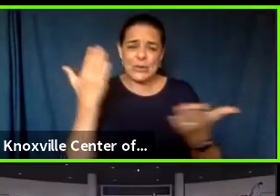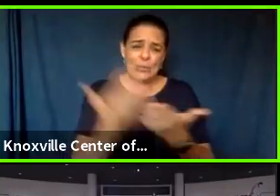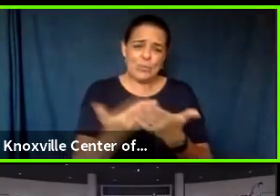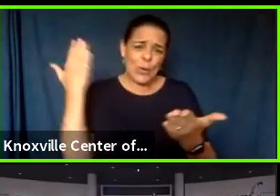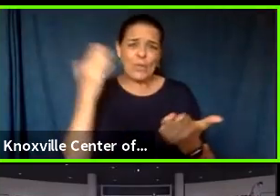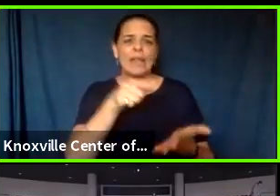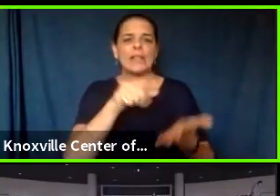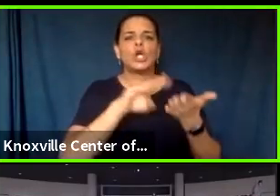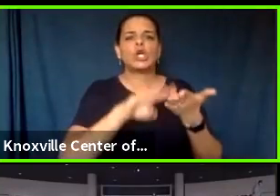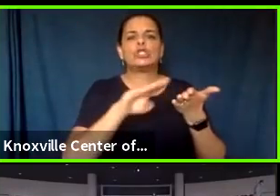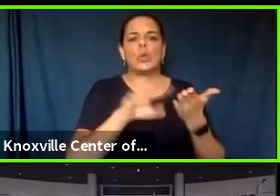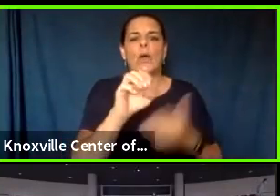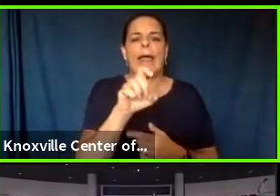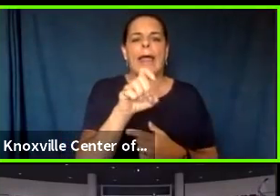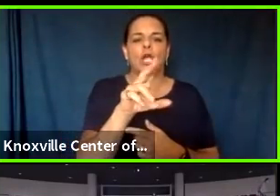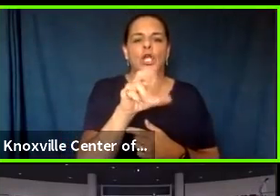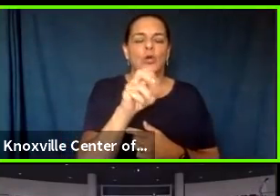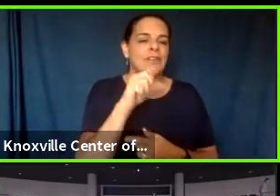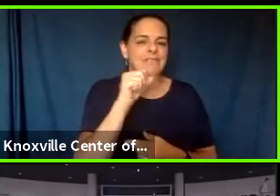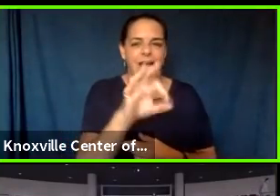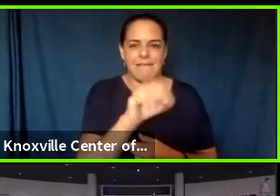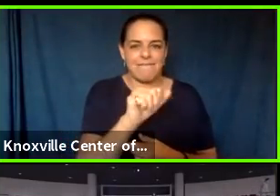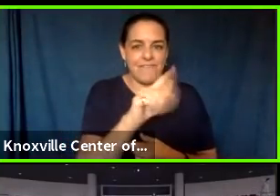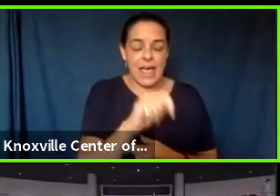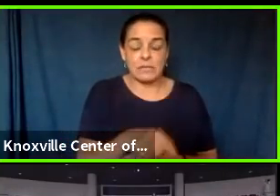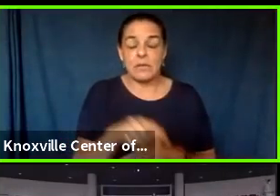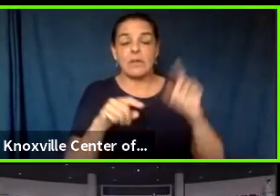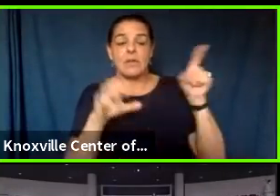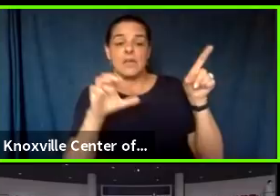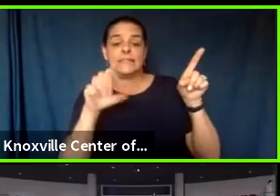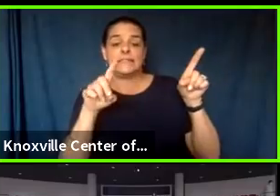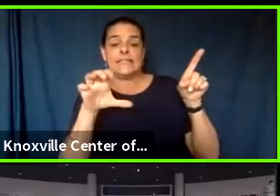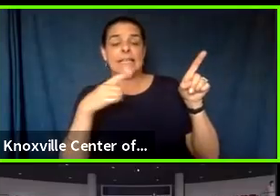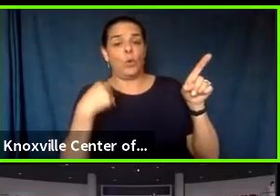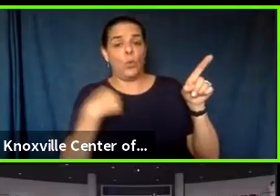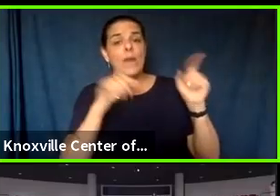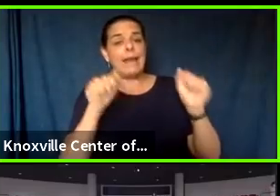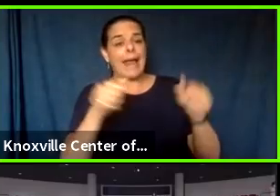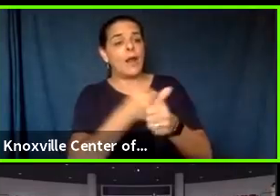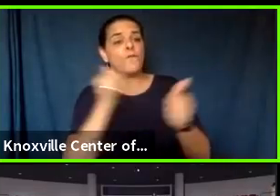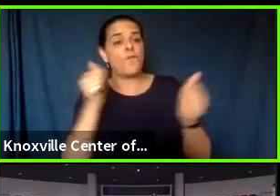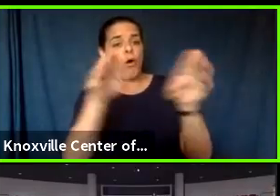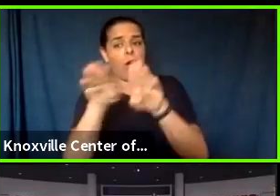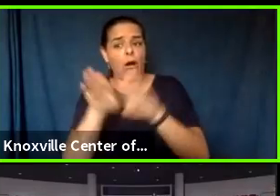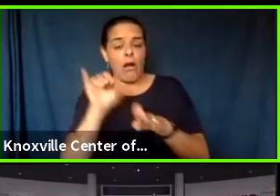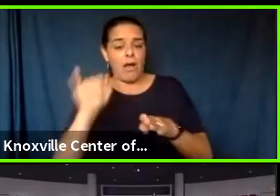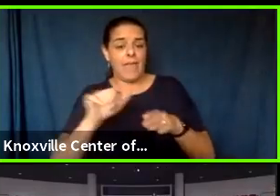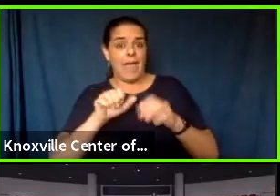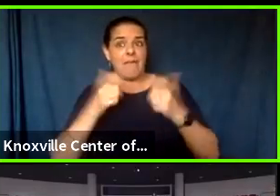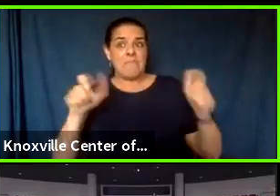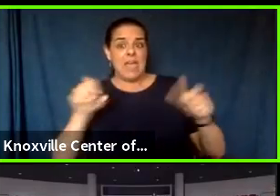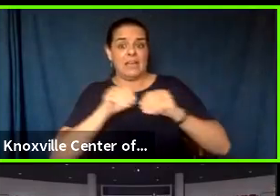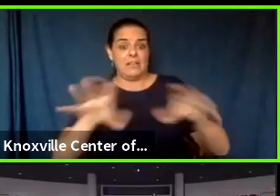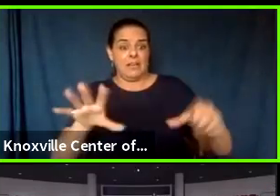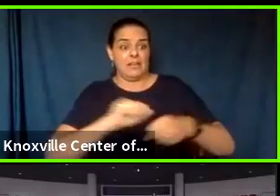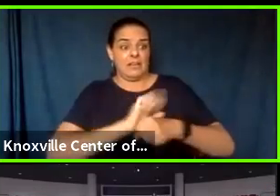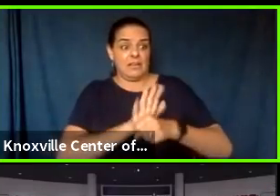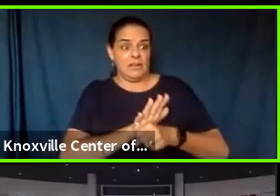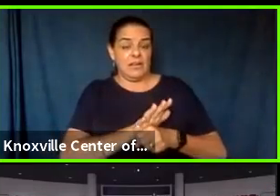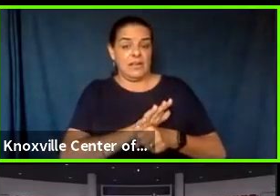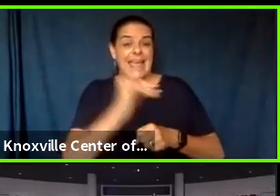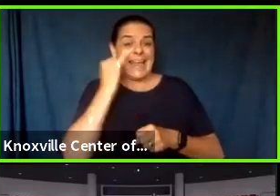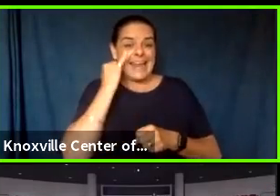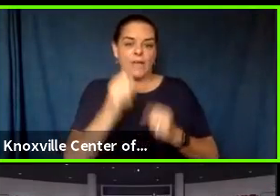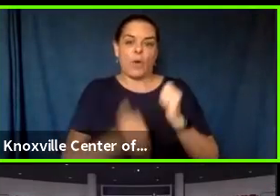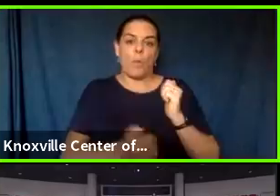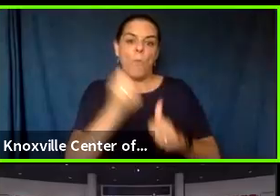that, excuses, not factual. The CDC says we can avoid lockdowns and mass spread of a novel coronavirus if upwards of 90% of the population was wearing a